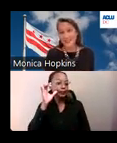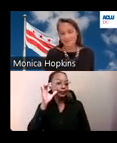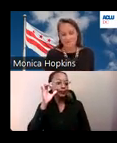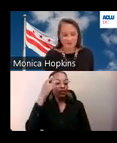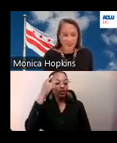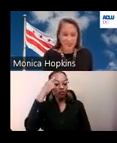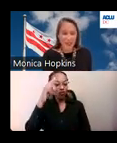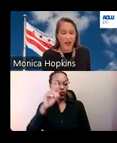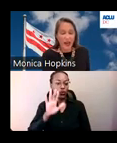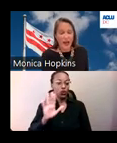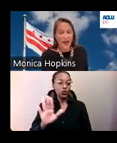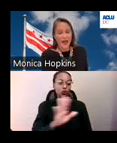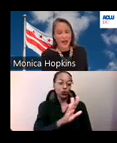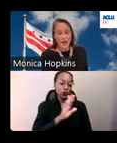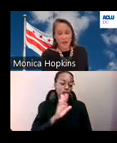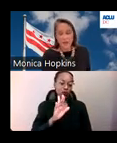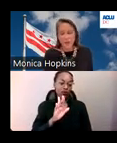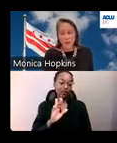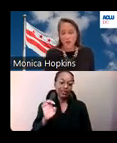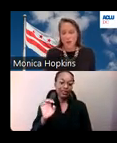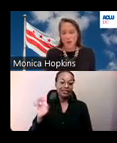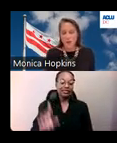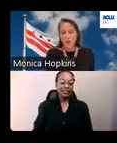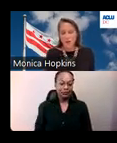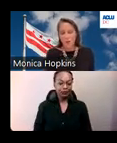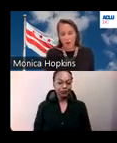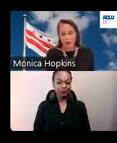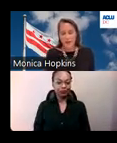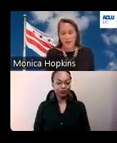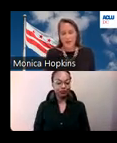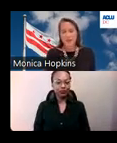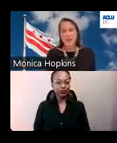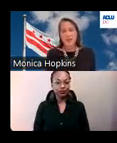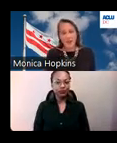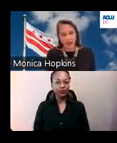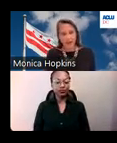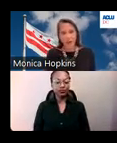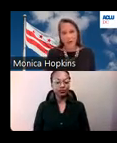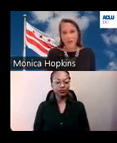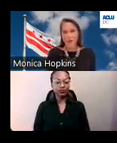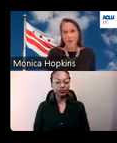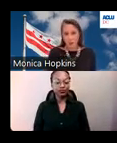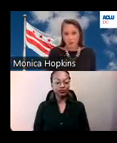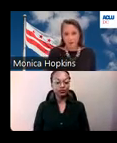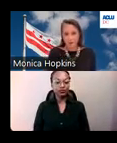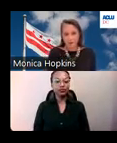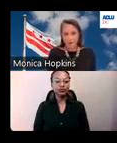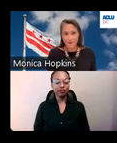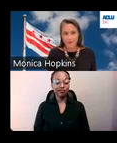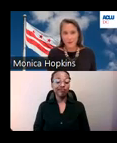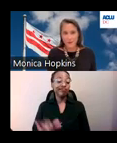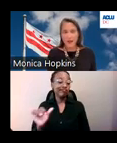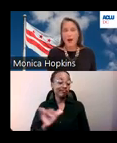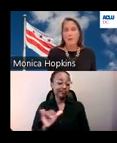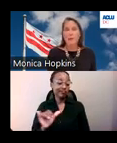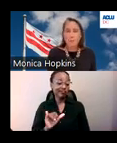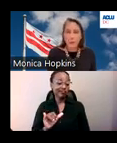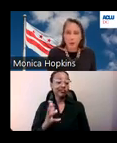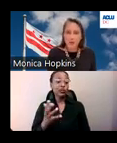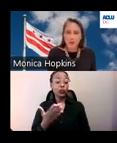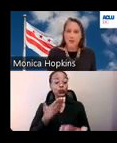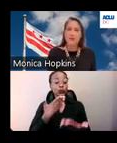ED. I also want to thank all of you,